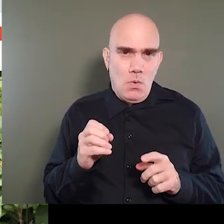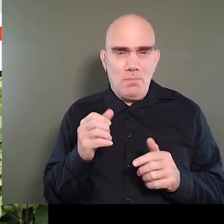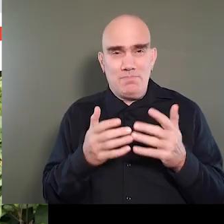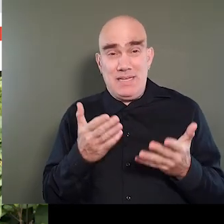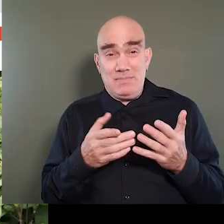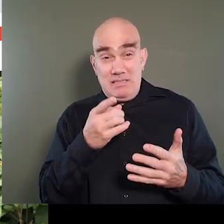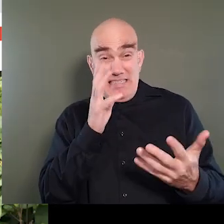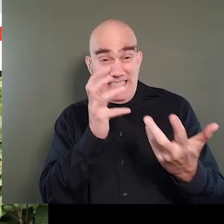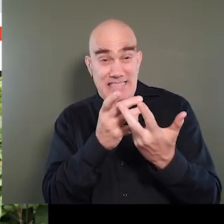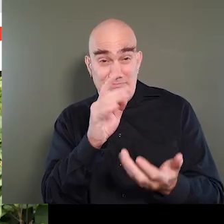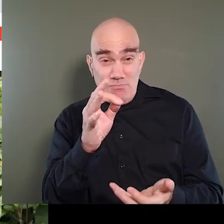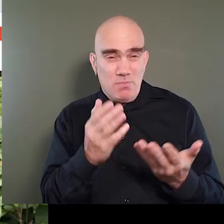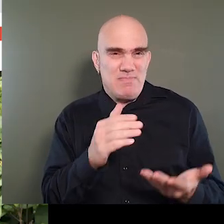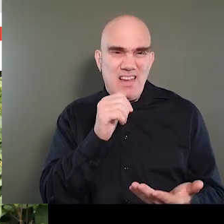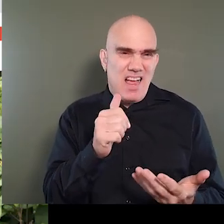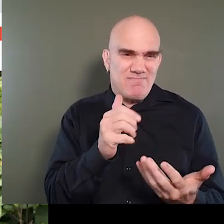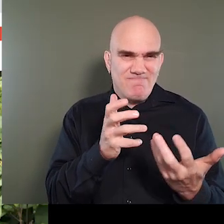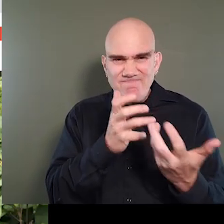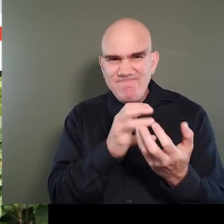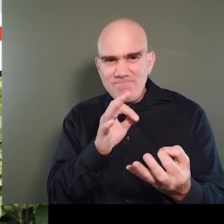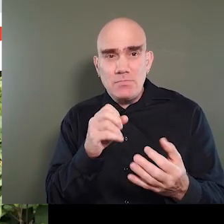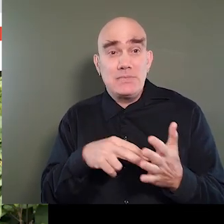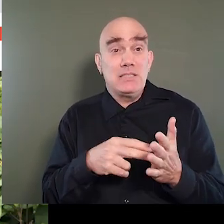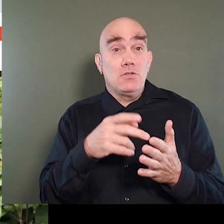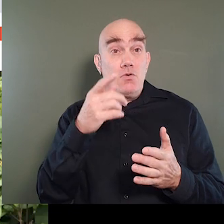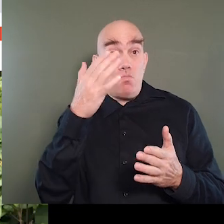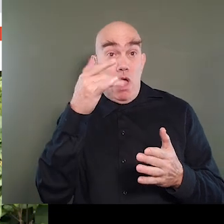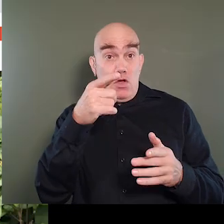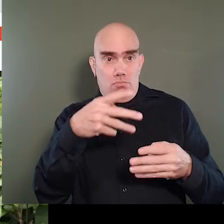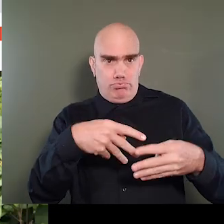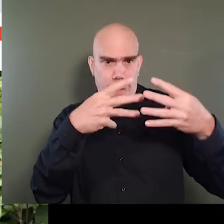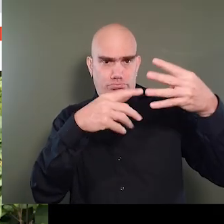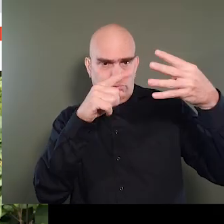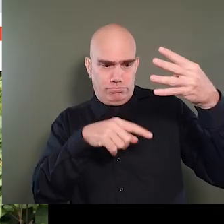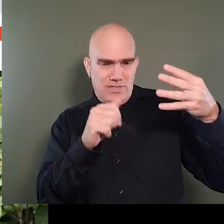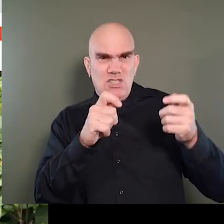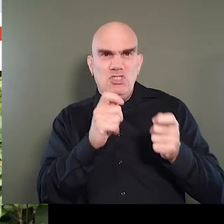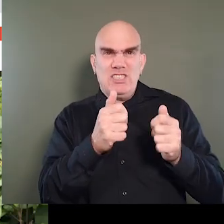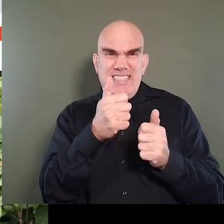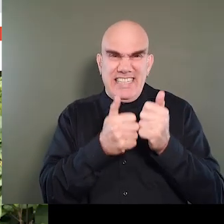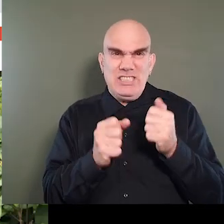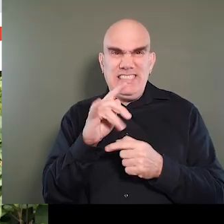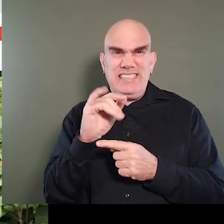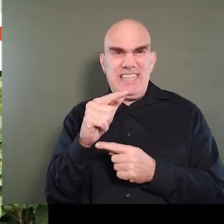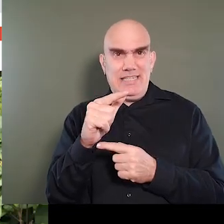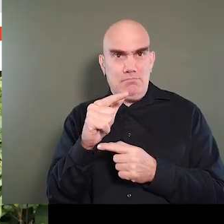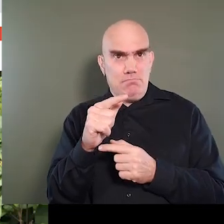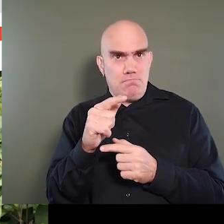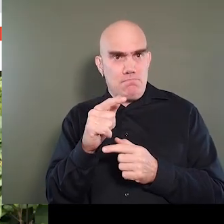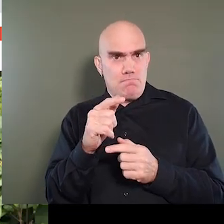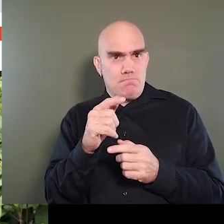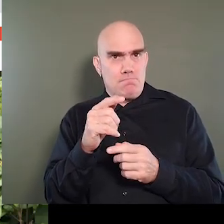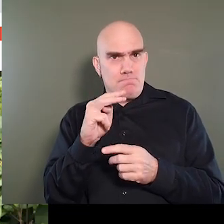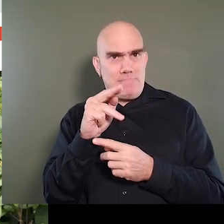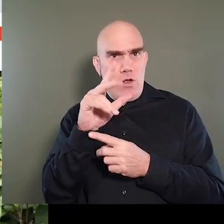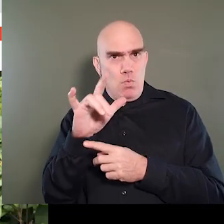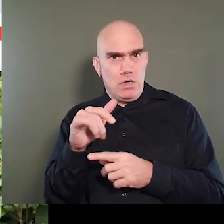be exactly what you need, which is why further down in the accessiBe widget, you can adjust each setting manually to your specific